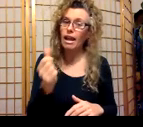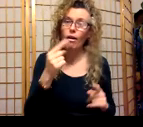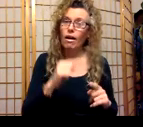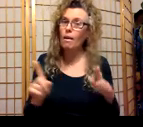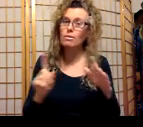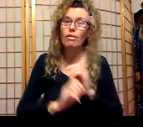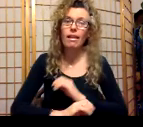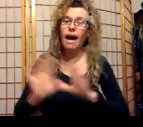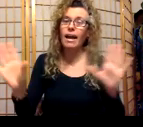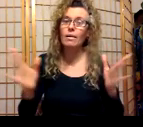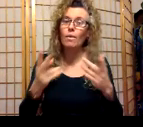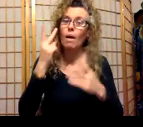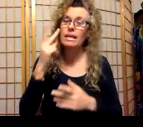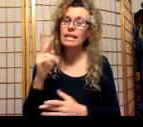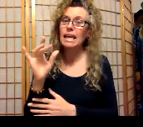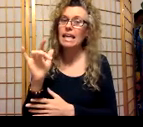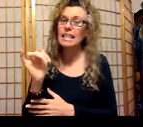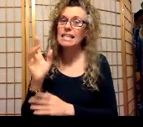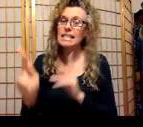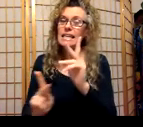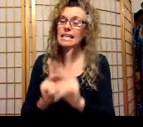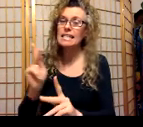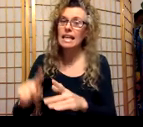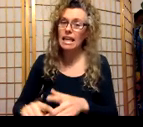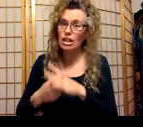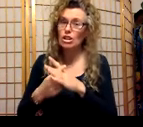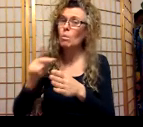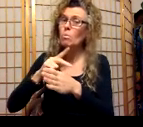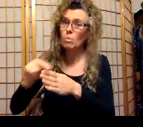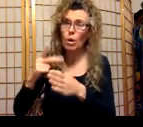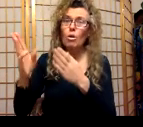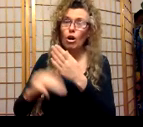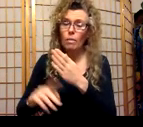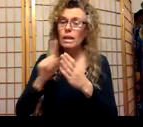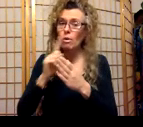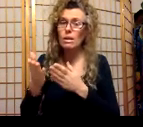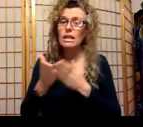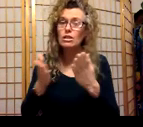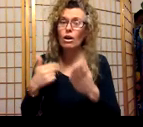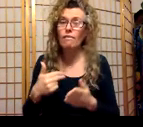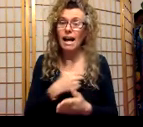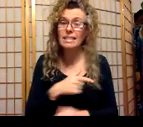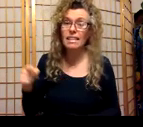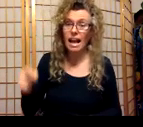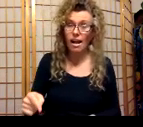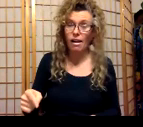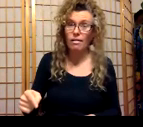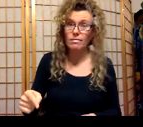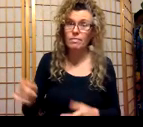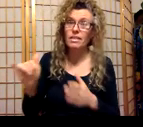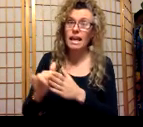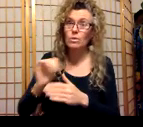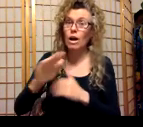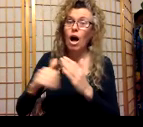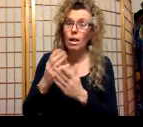light. While we see the citizen initiatives who have a very pure program that will really serve us in there, which is what it is all about.